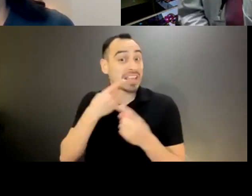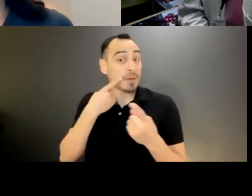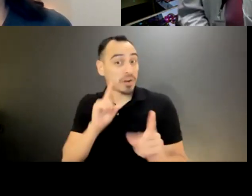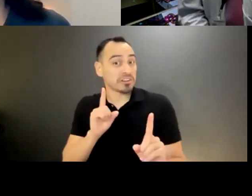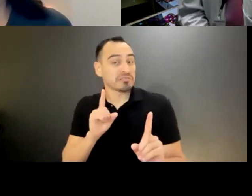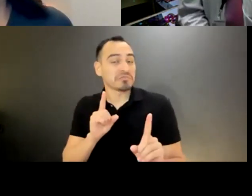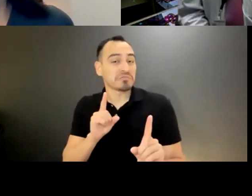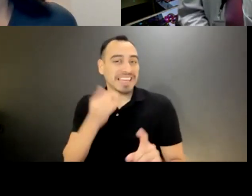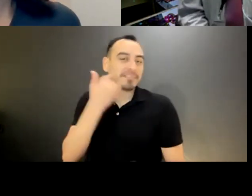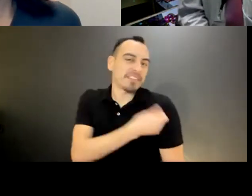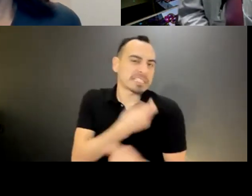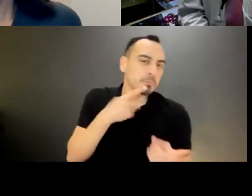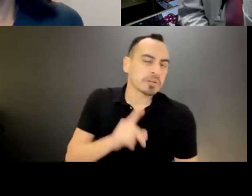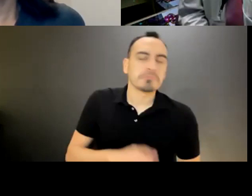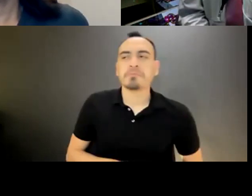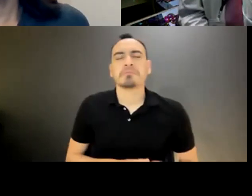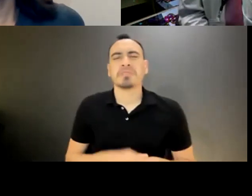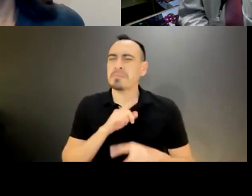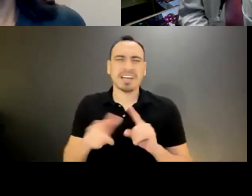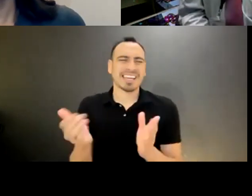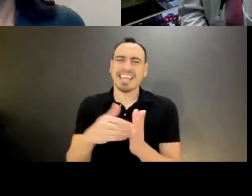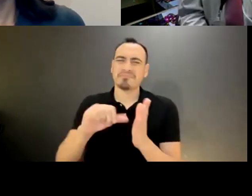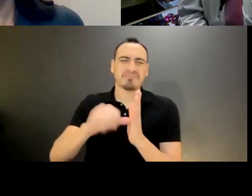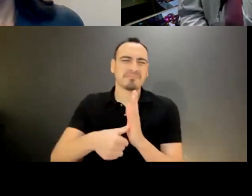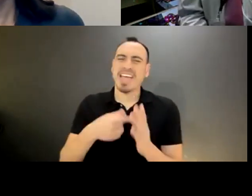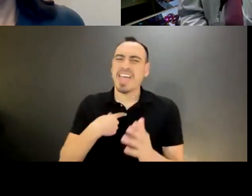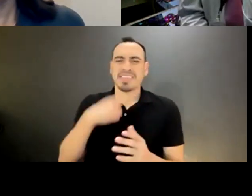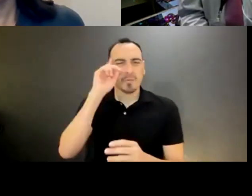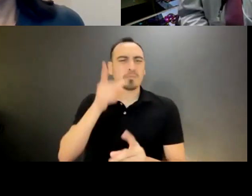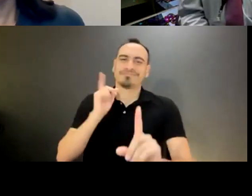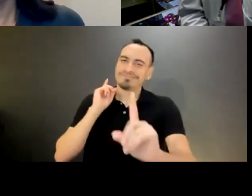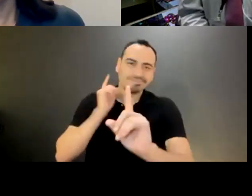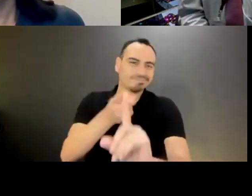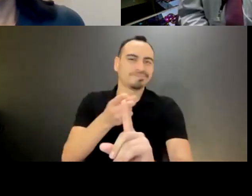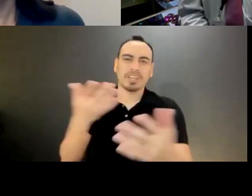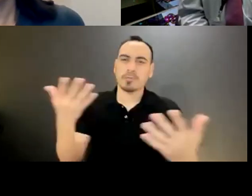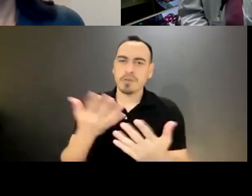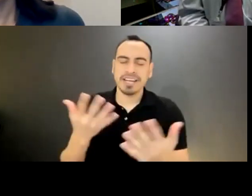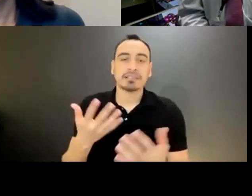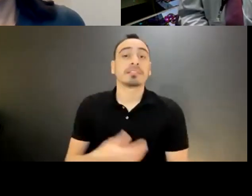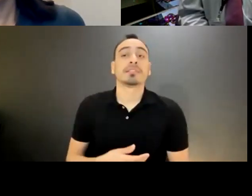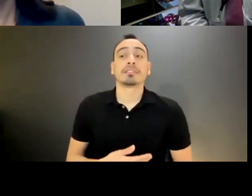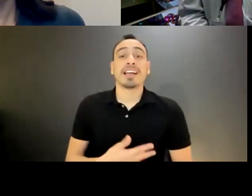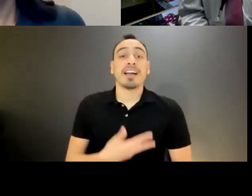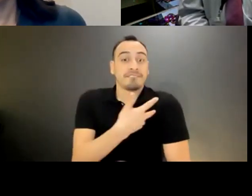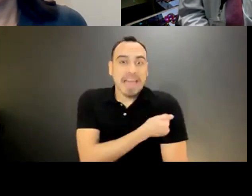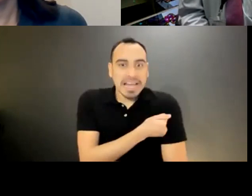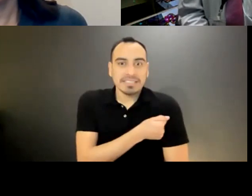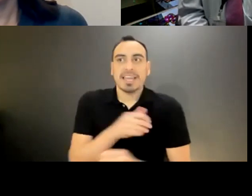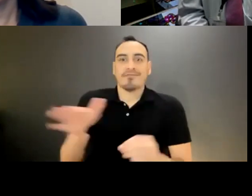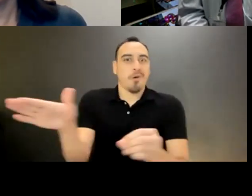so, again, I think the big picture is to vaccinate the entire